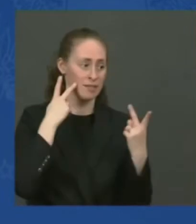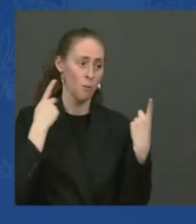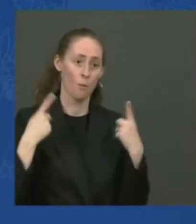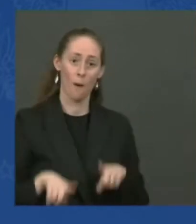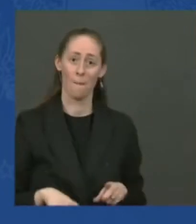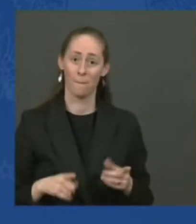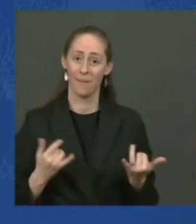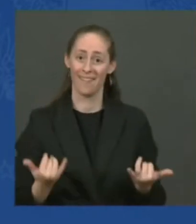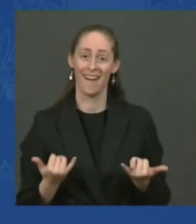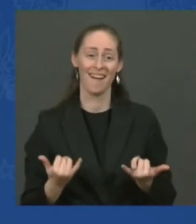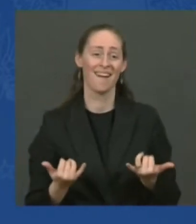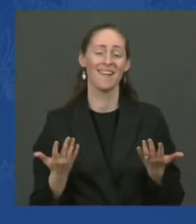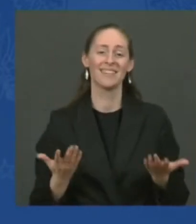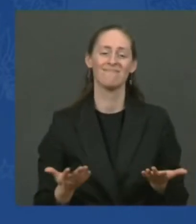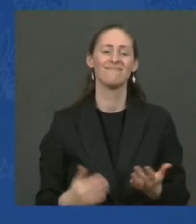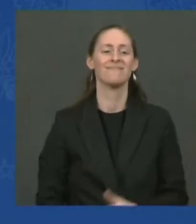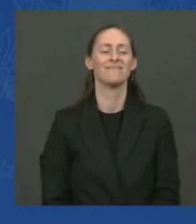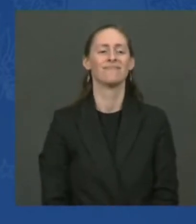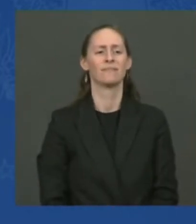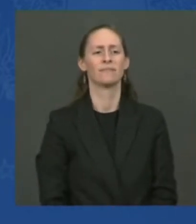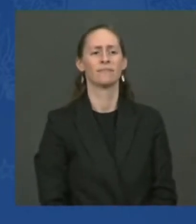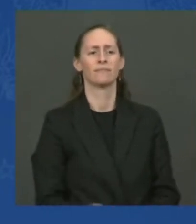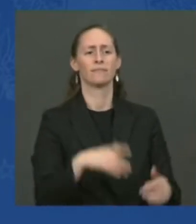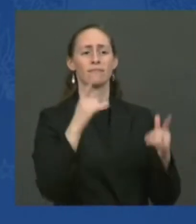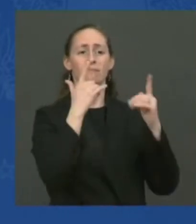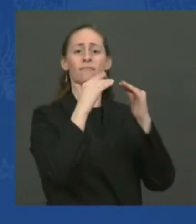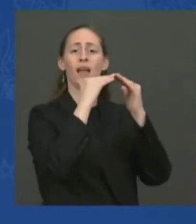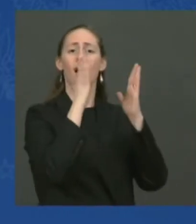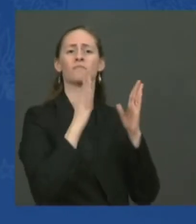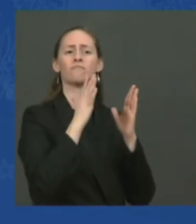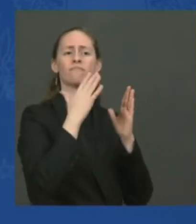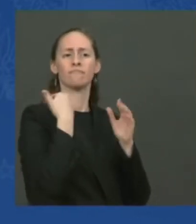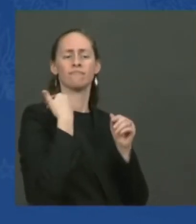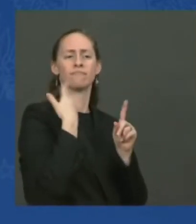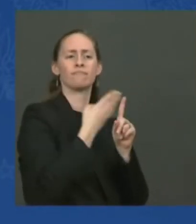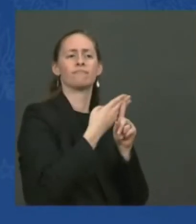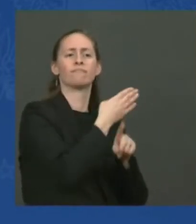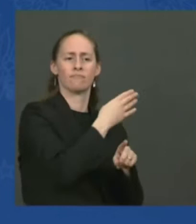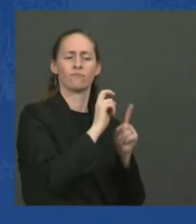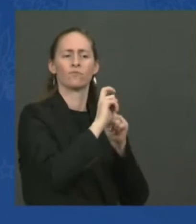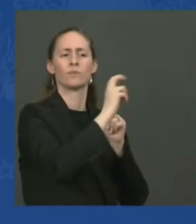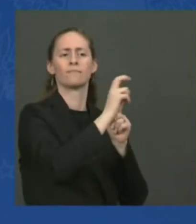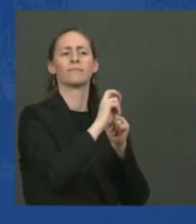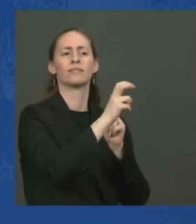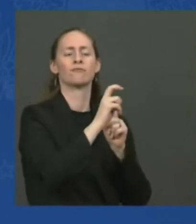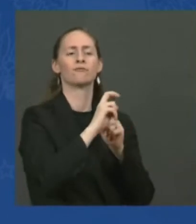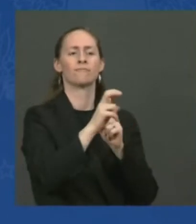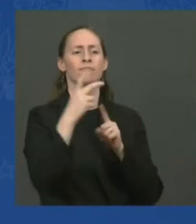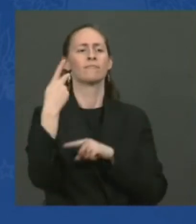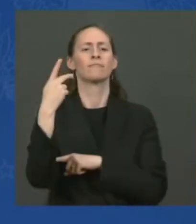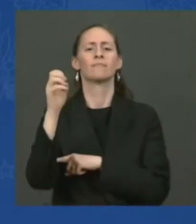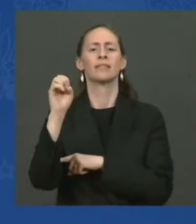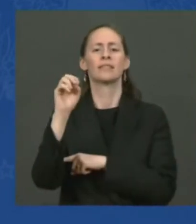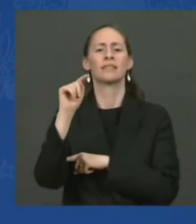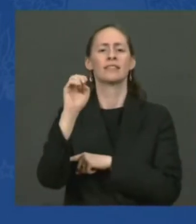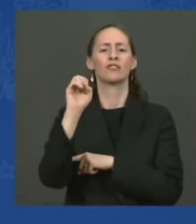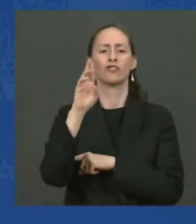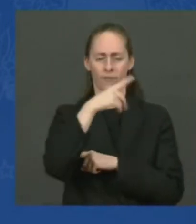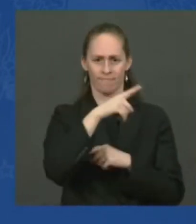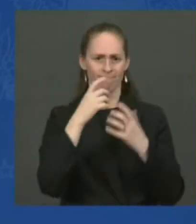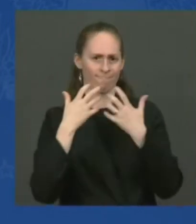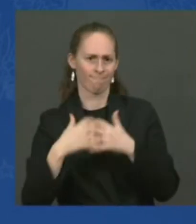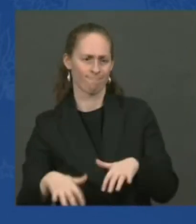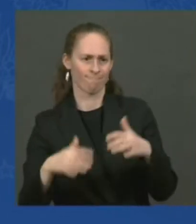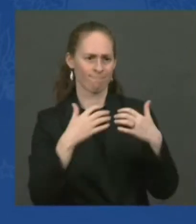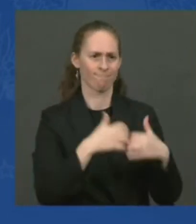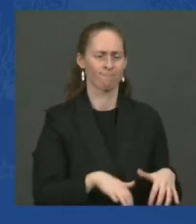salute in the House Transportation Infrastructure Chair, Peter DeFazio, a maestro of all things related to